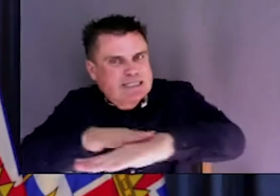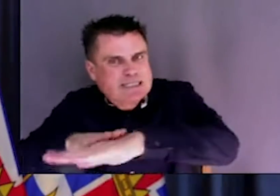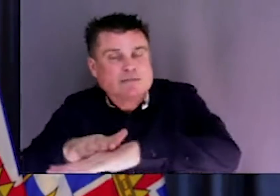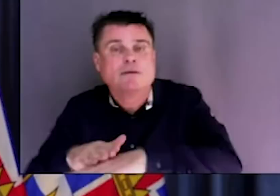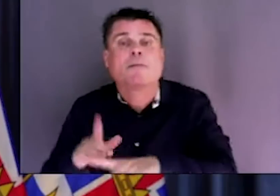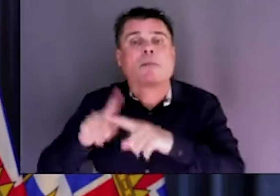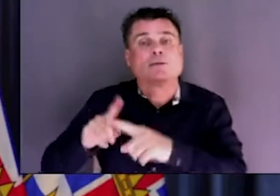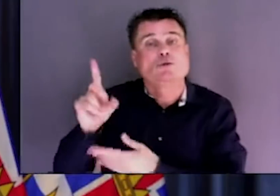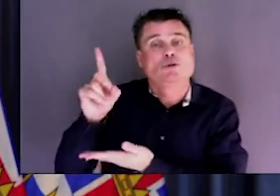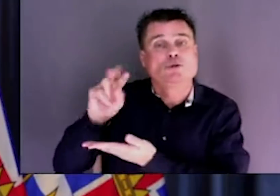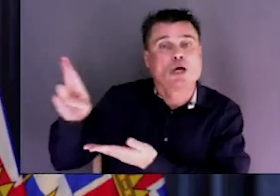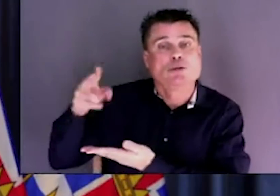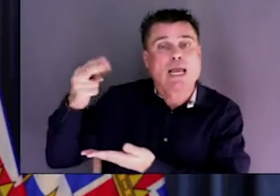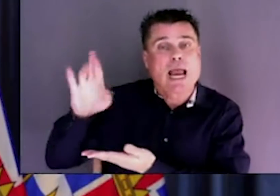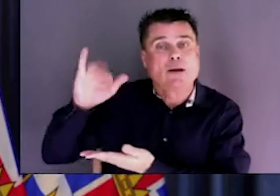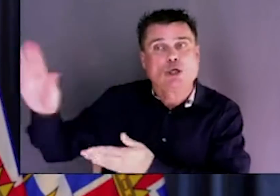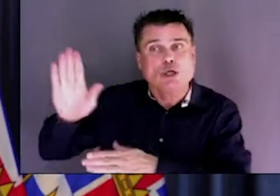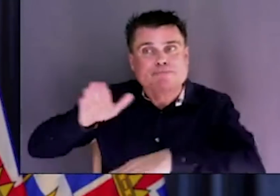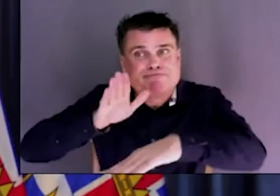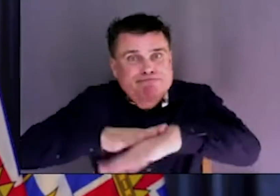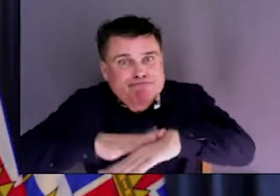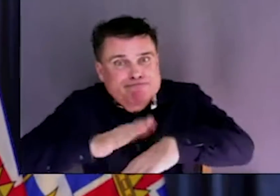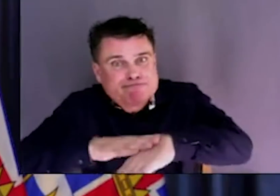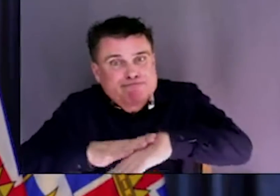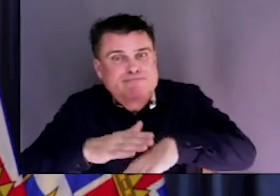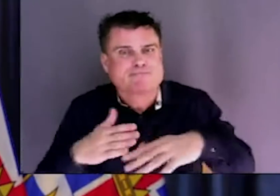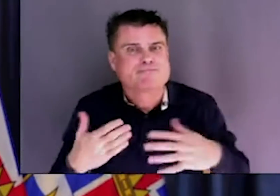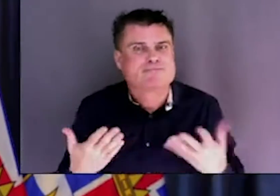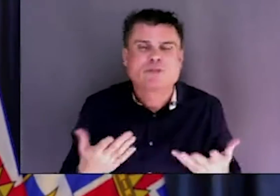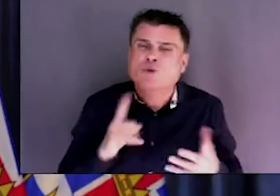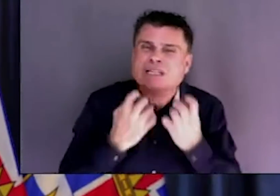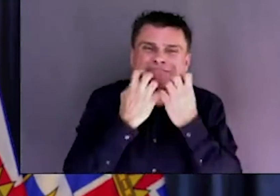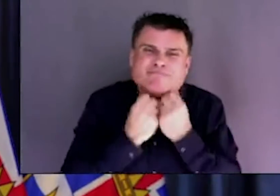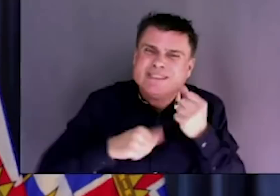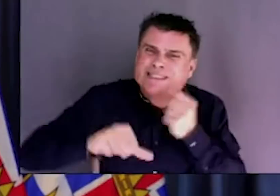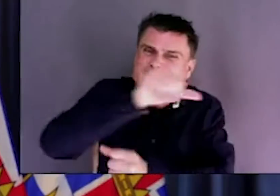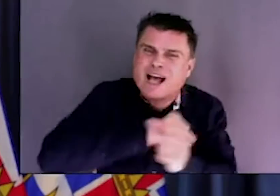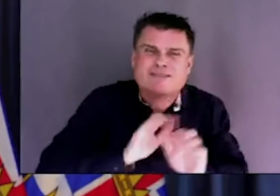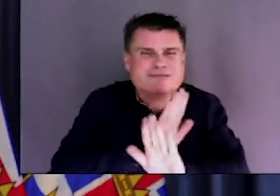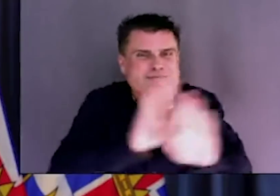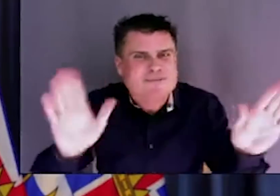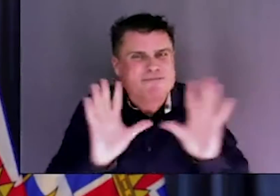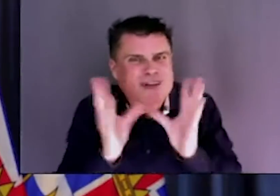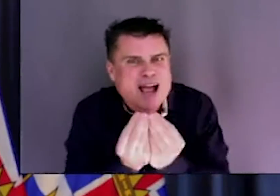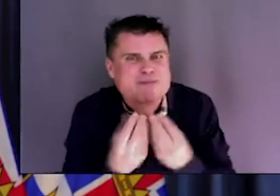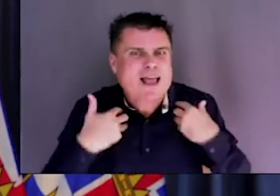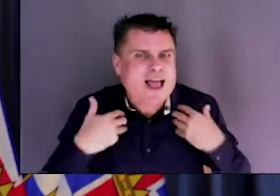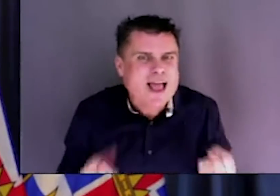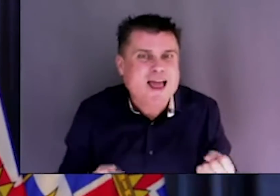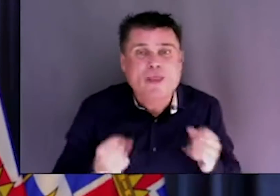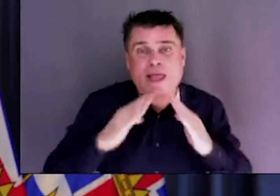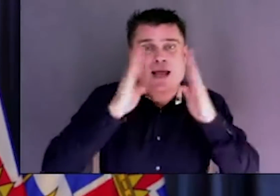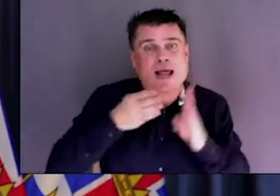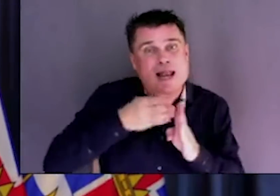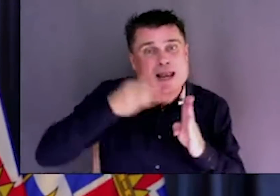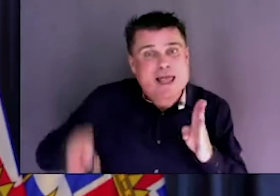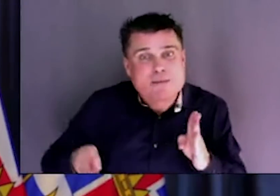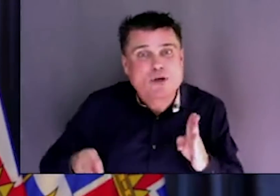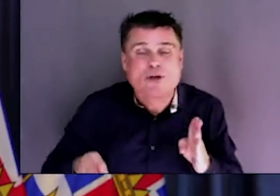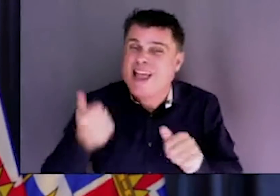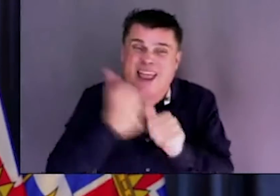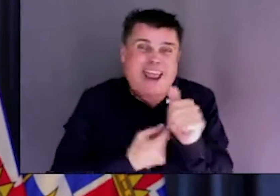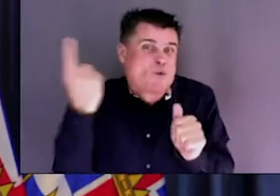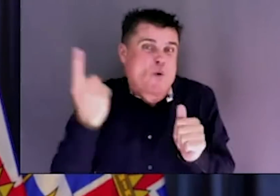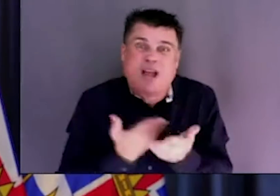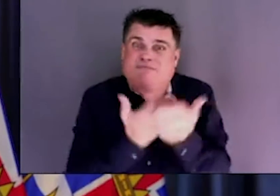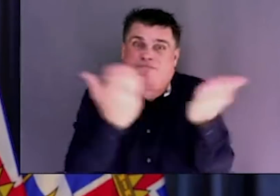their immediate community, and, of course, all British Columbians. It's really important. This is a very difficult point. The second wave is well and